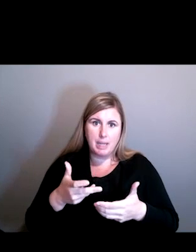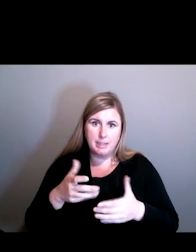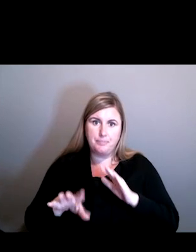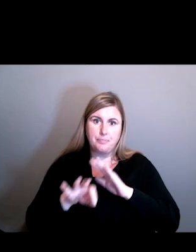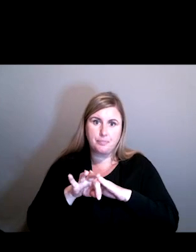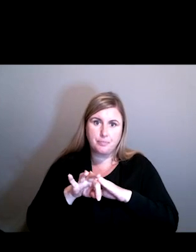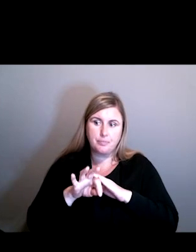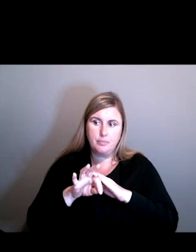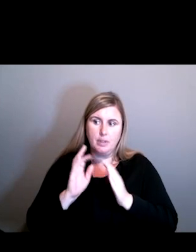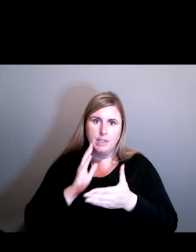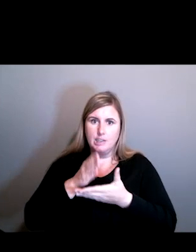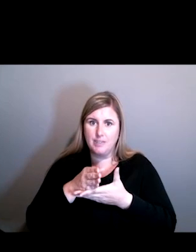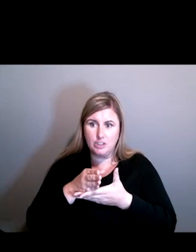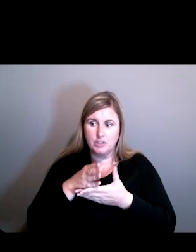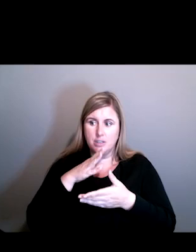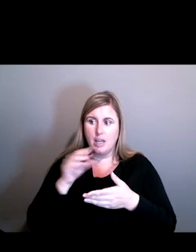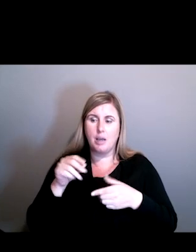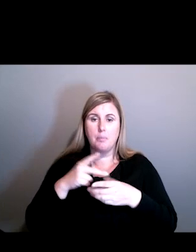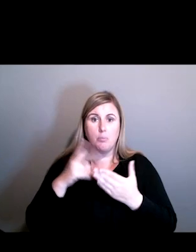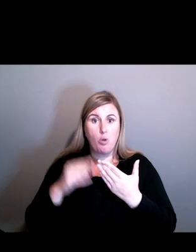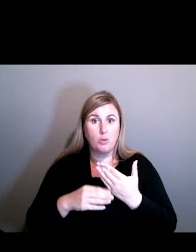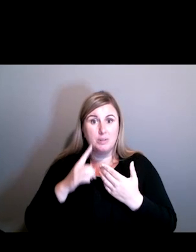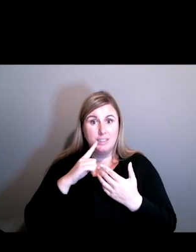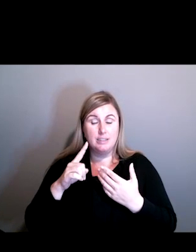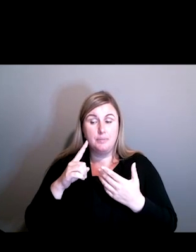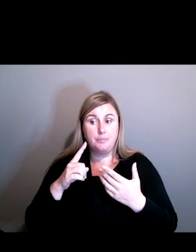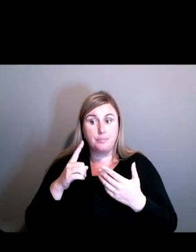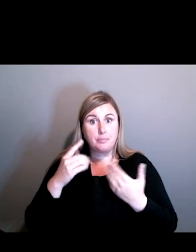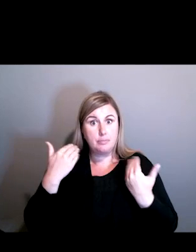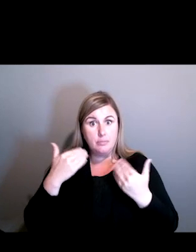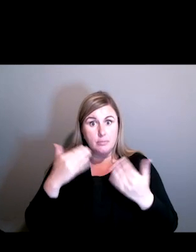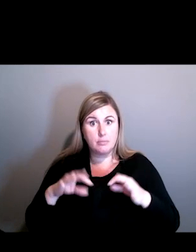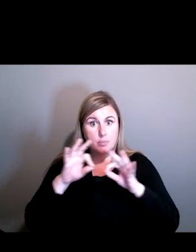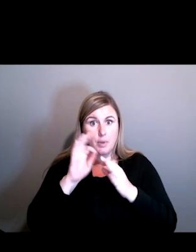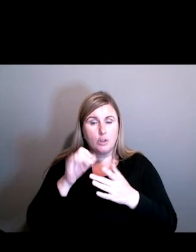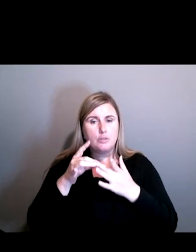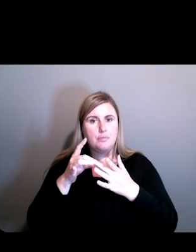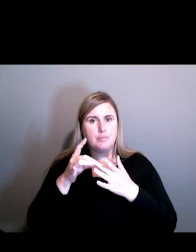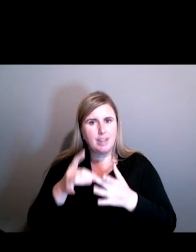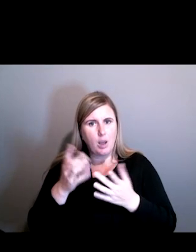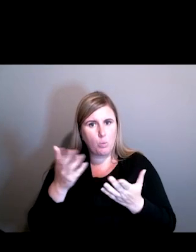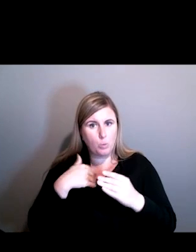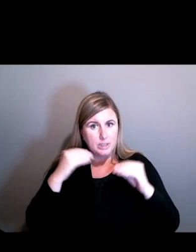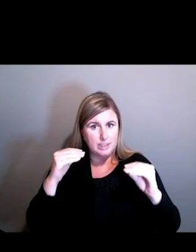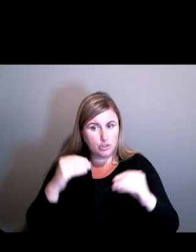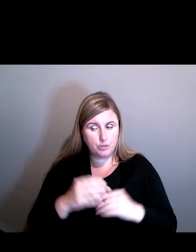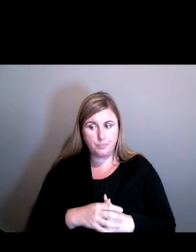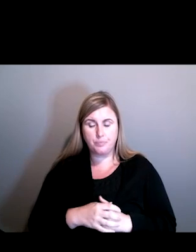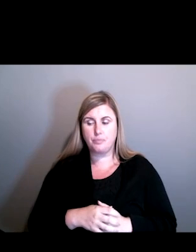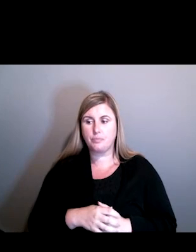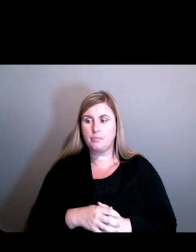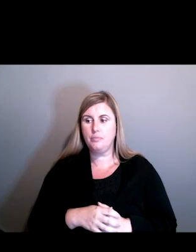time spent in selecting such interventions and programs is extremely important and should guide what we